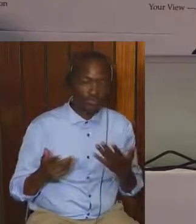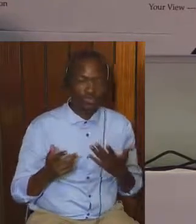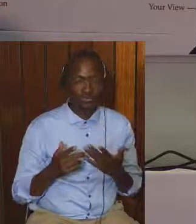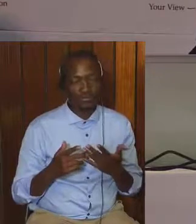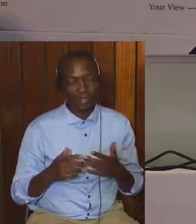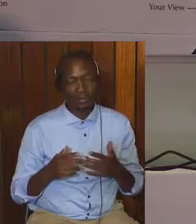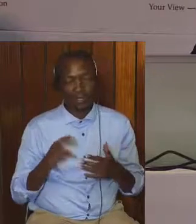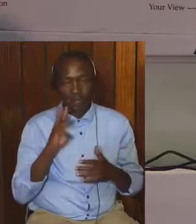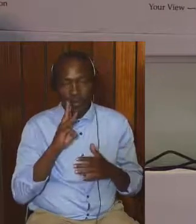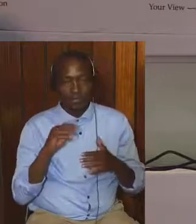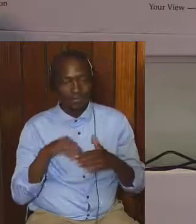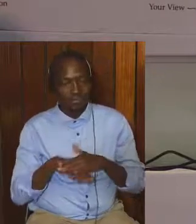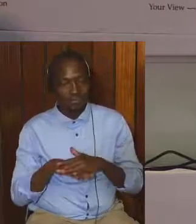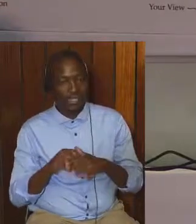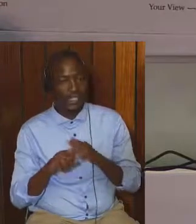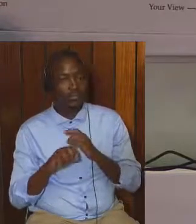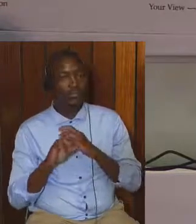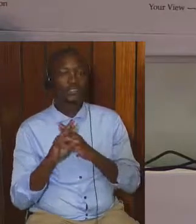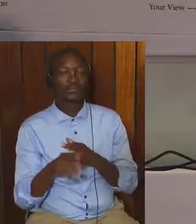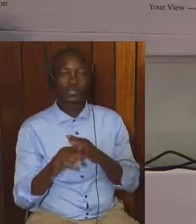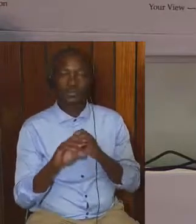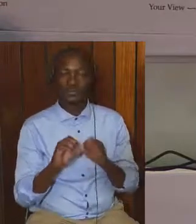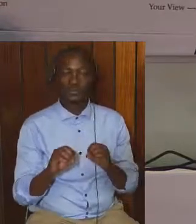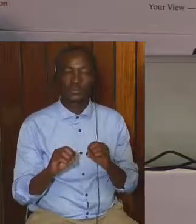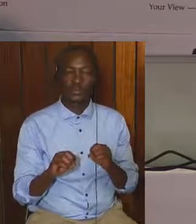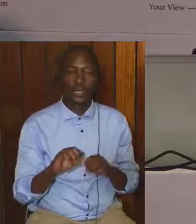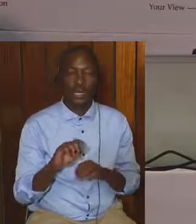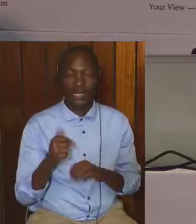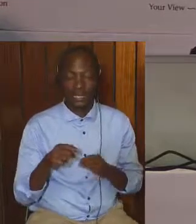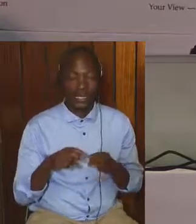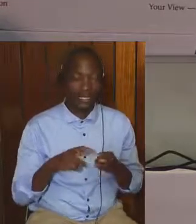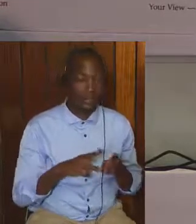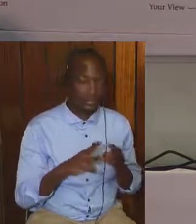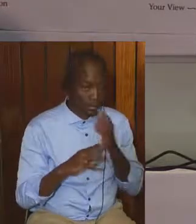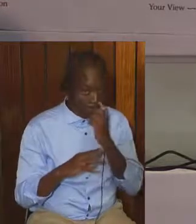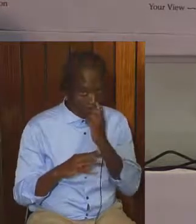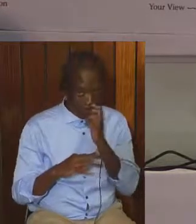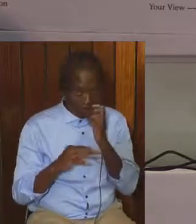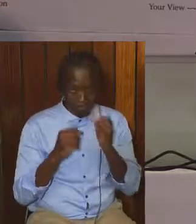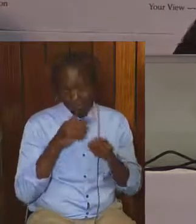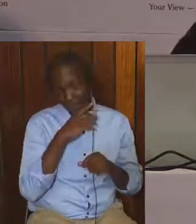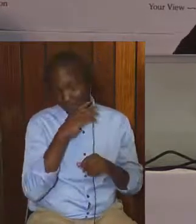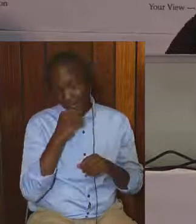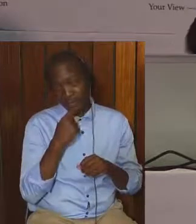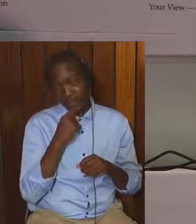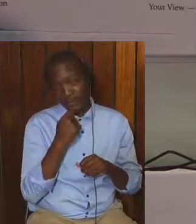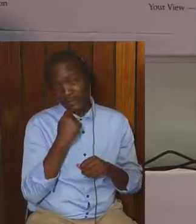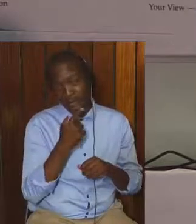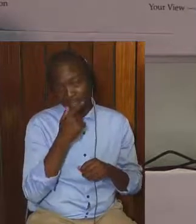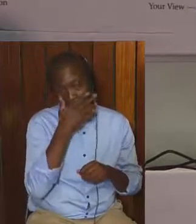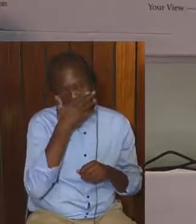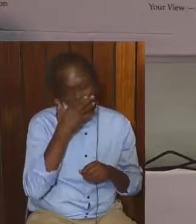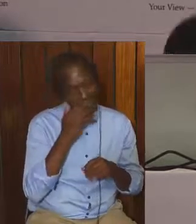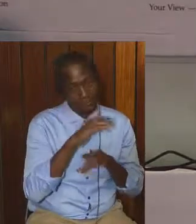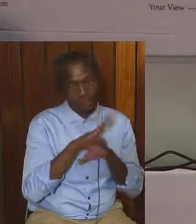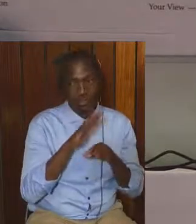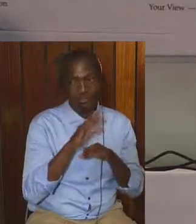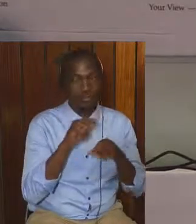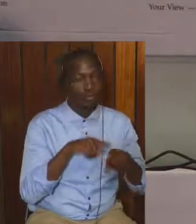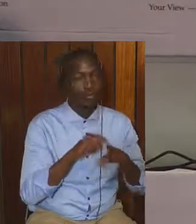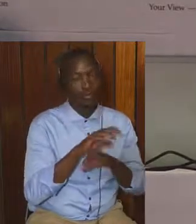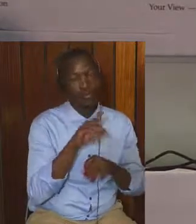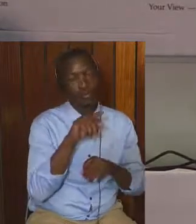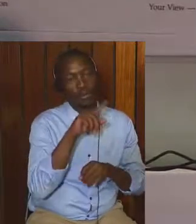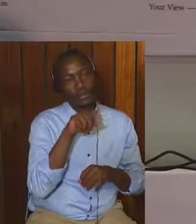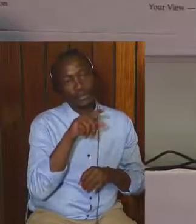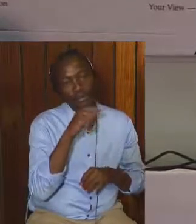etc., and they're not responding, the other avenue that can be used, and I'm not saying this because we're not going to follow up on these